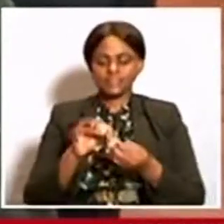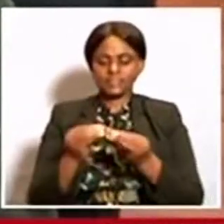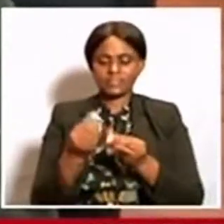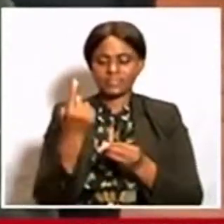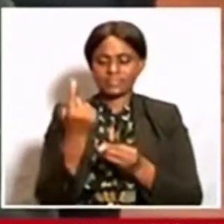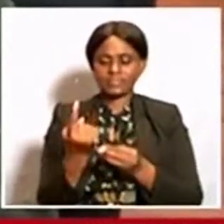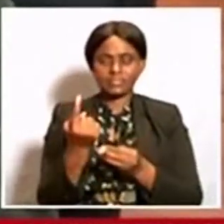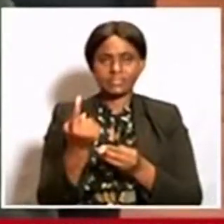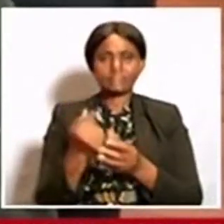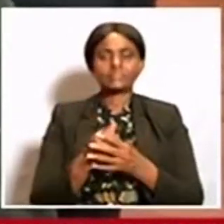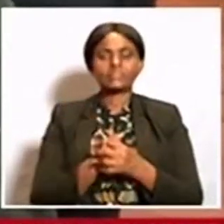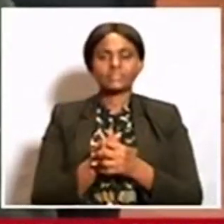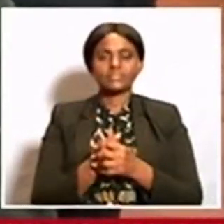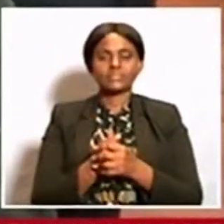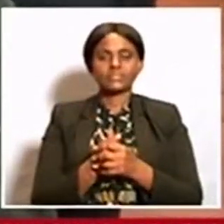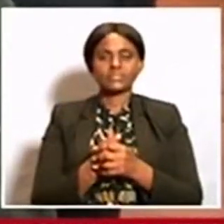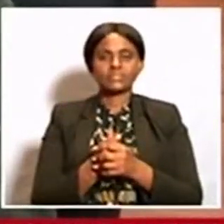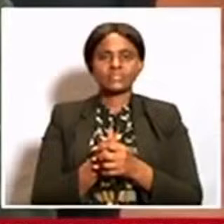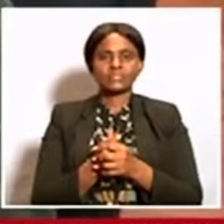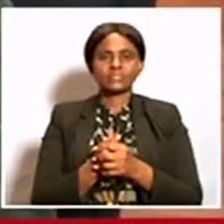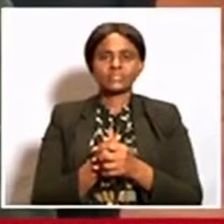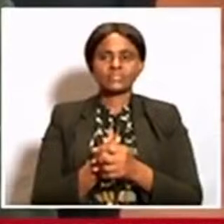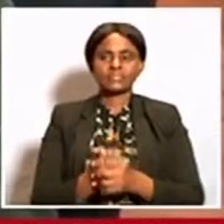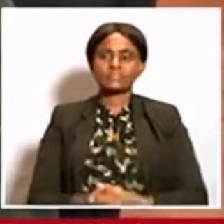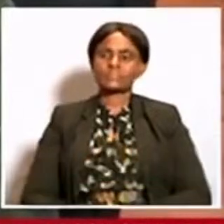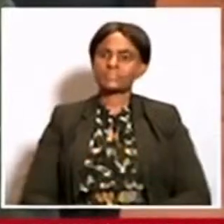Question number 1.